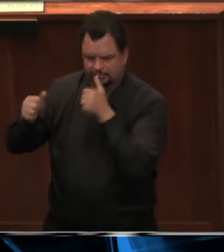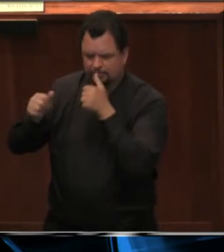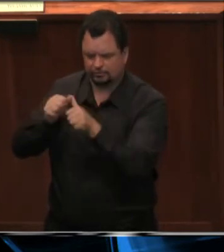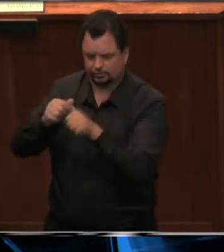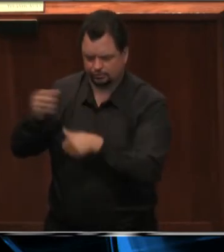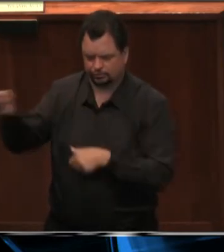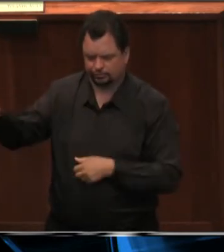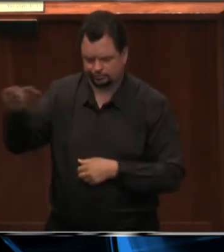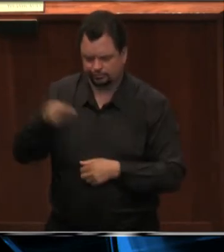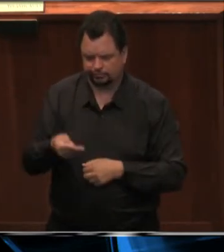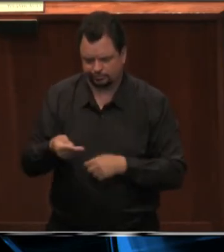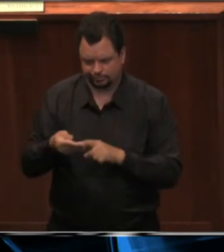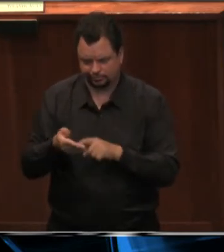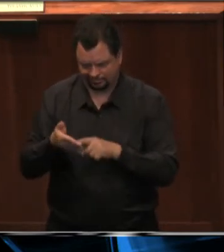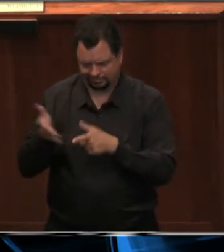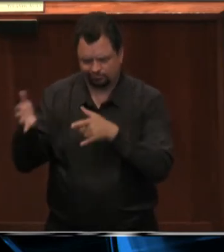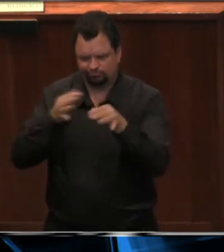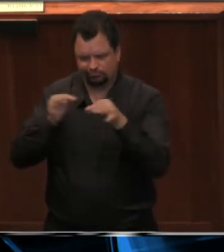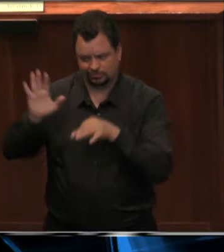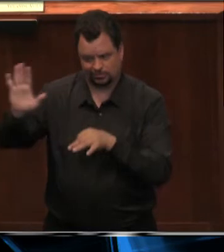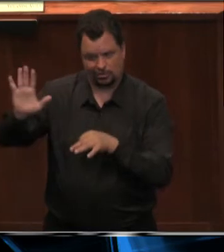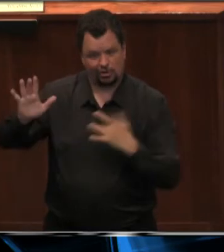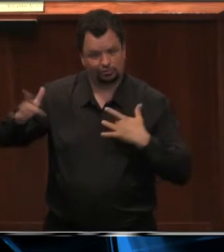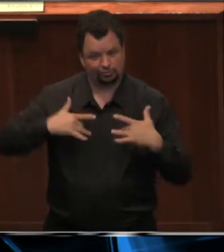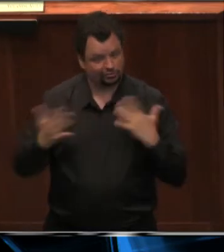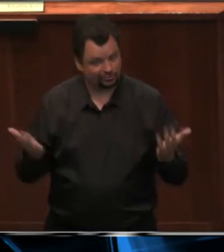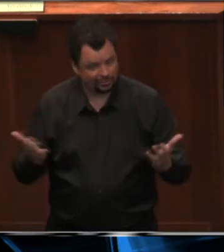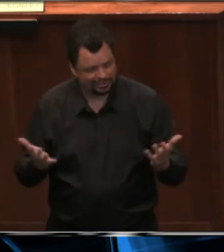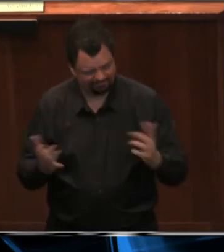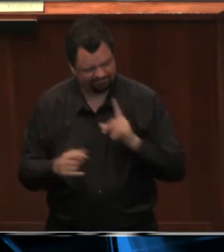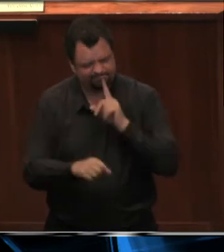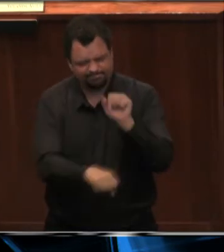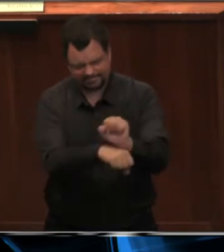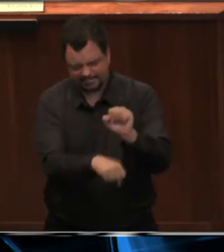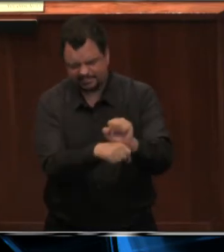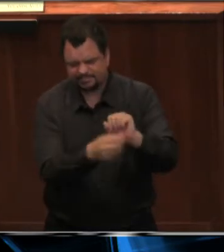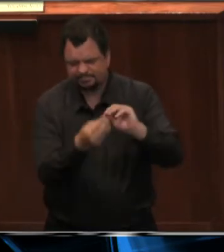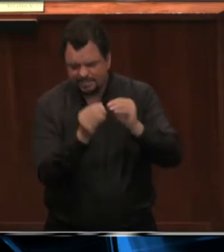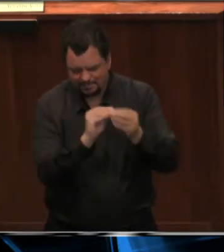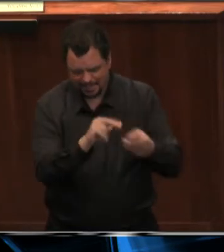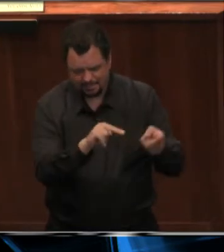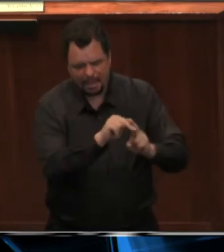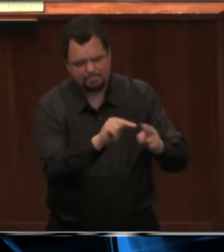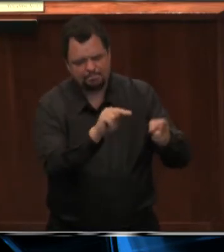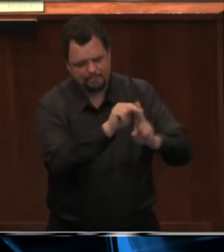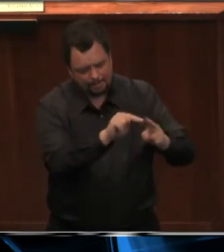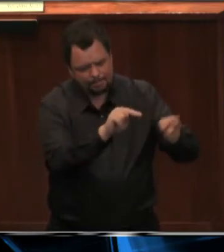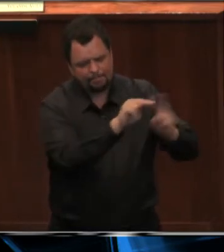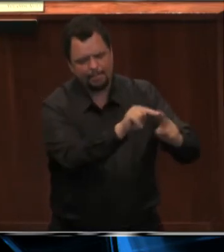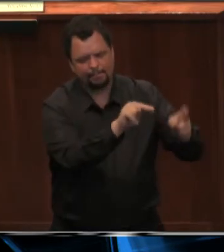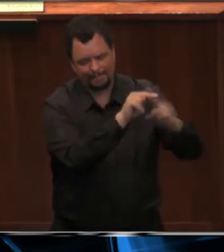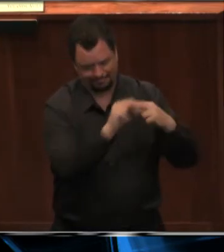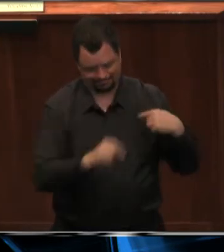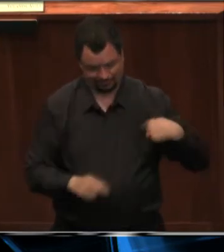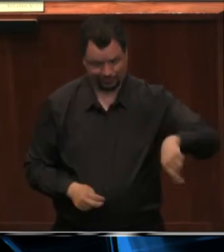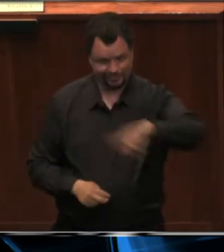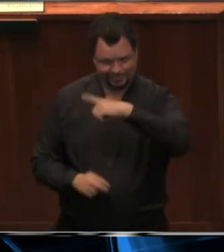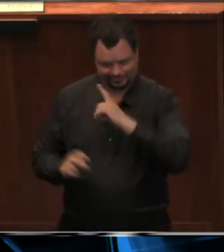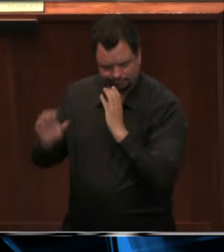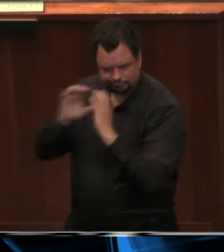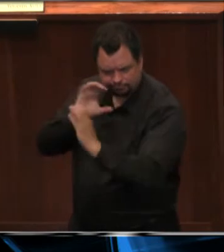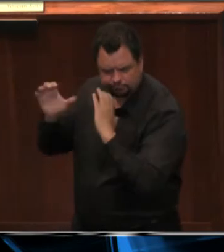around his concerns with that increasing capacity. And we have been in communication with him, as well as our